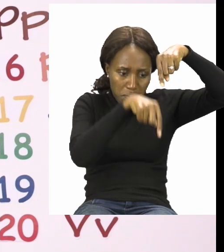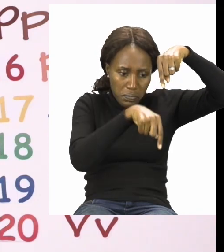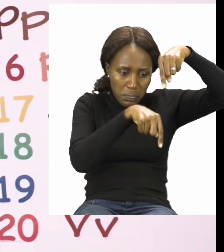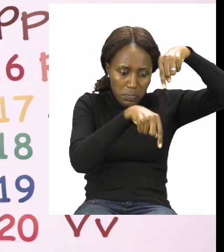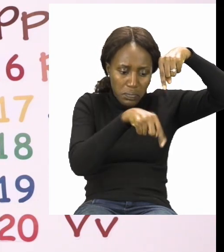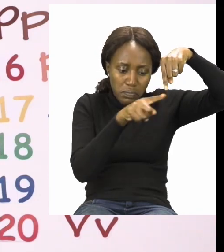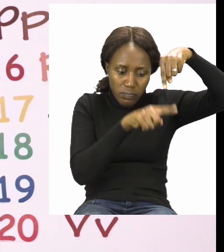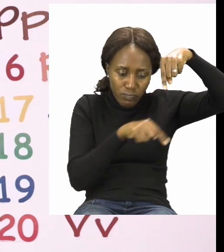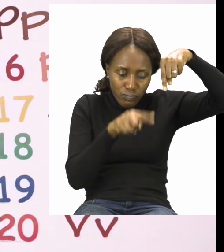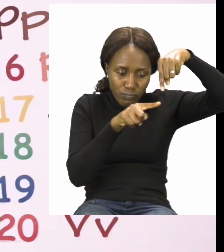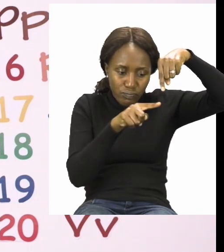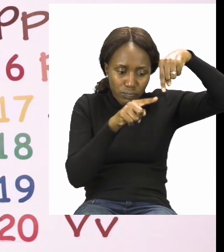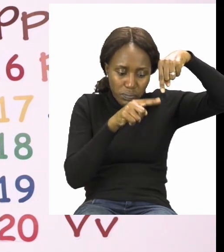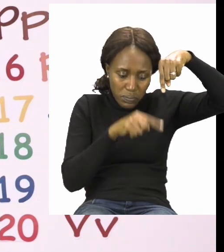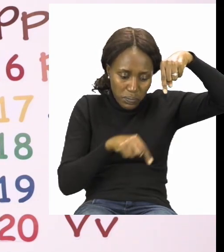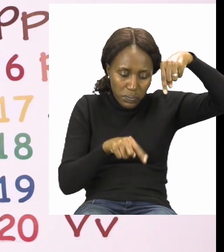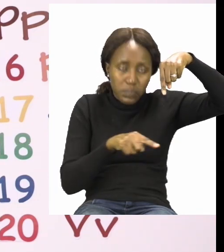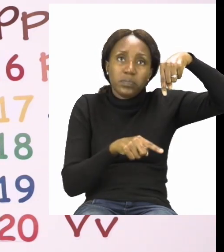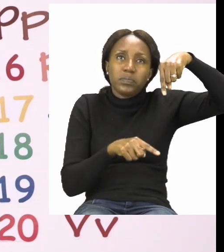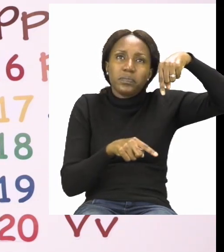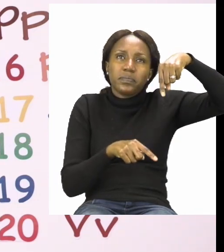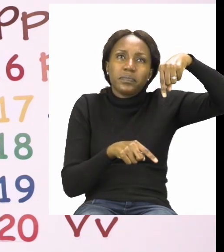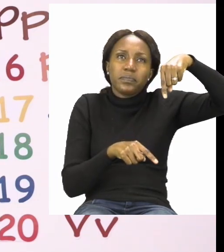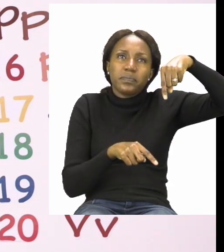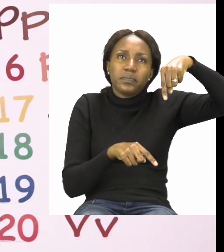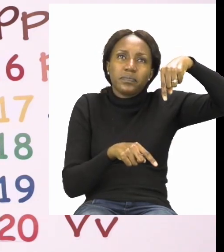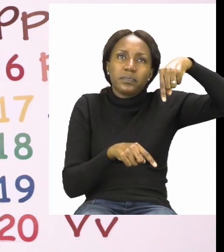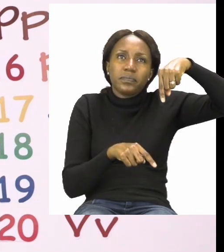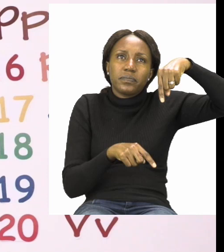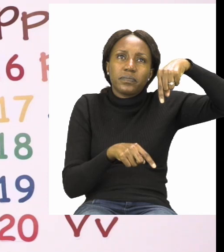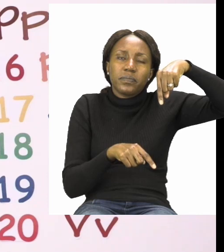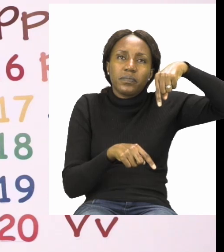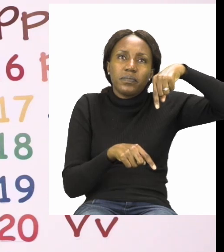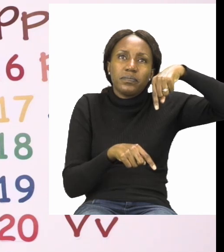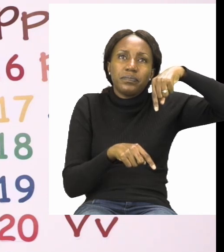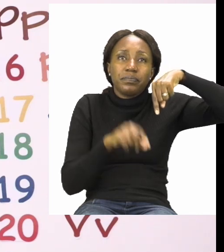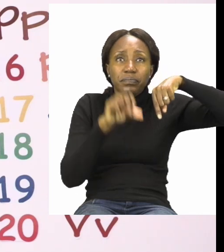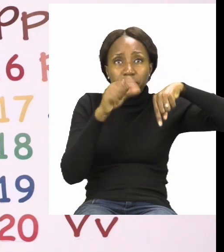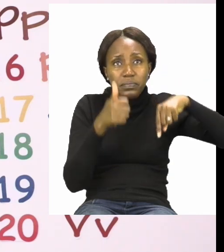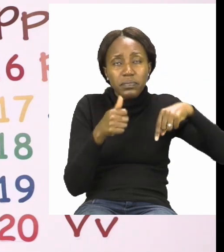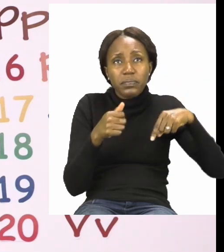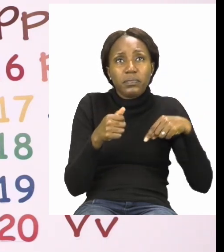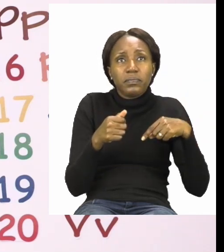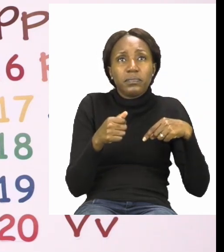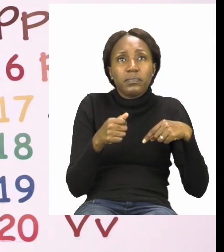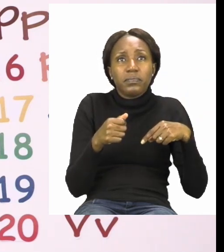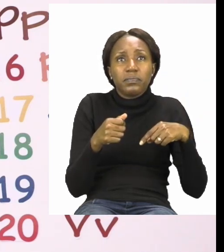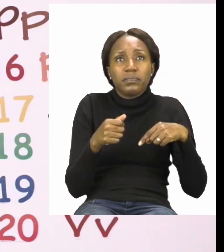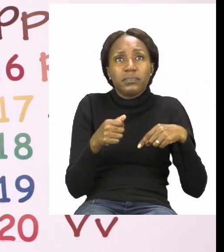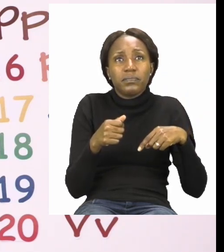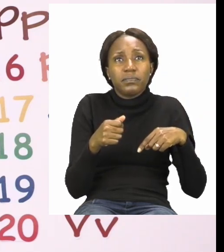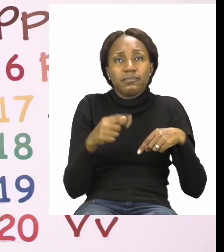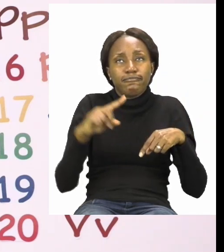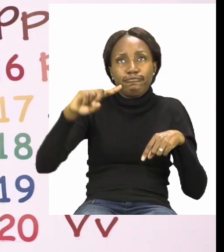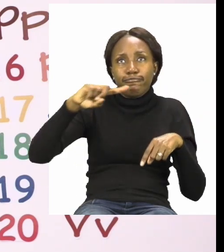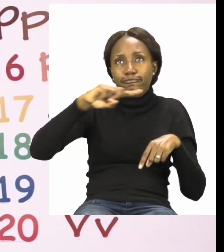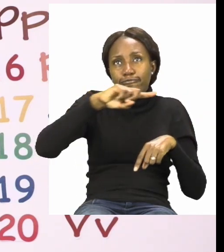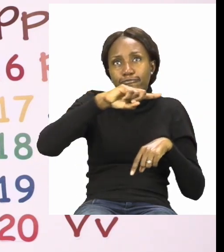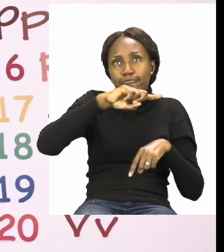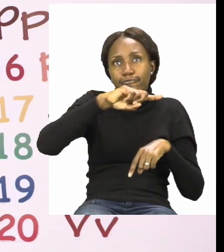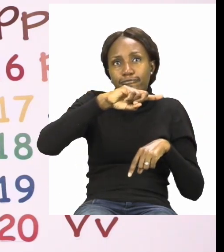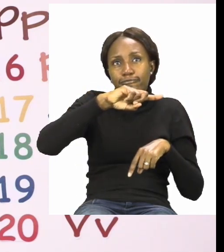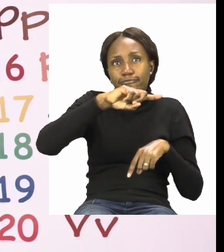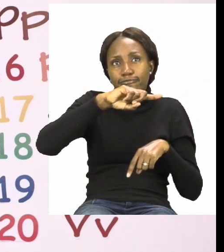to circle it. The next row that we have is an arrow pointing to